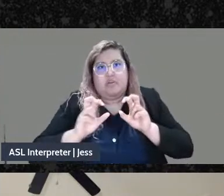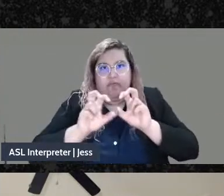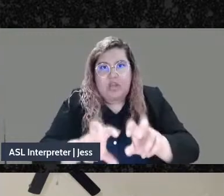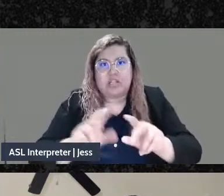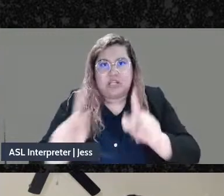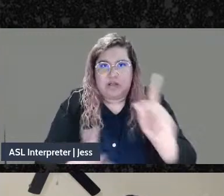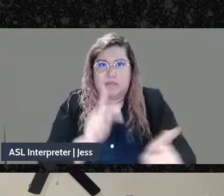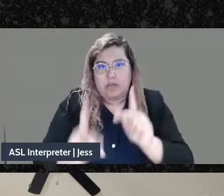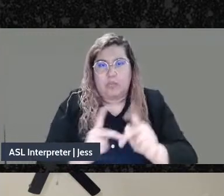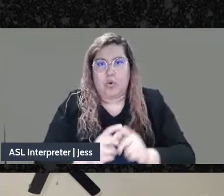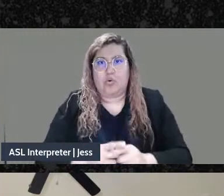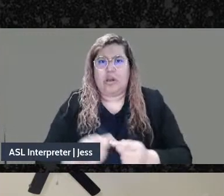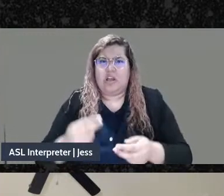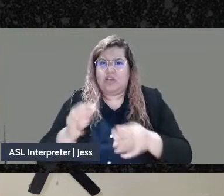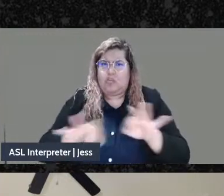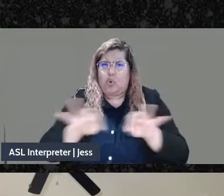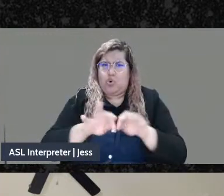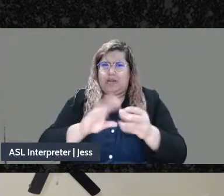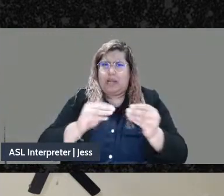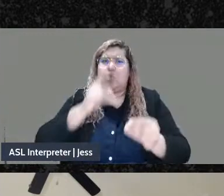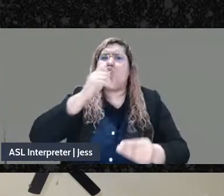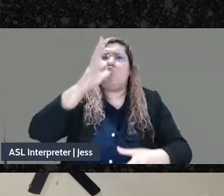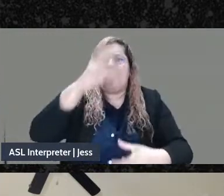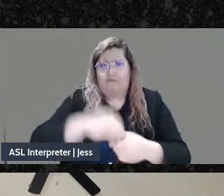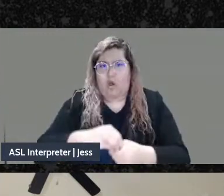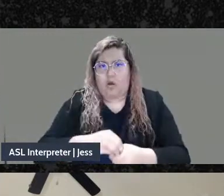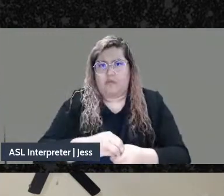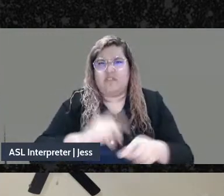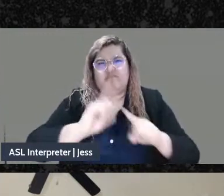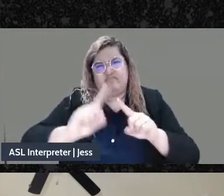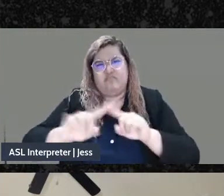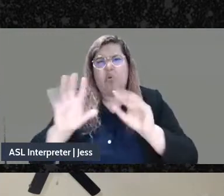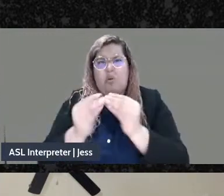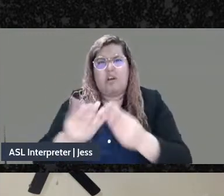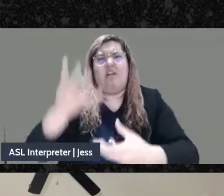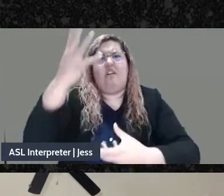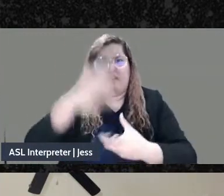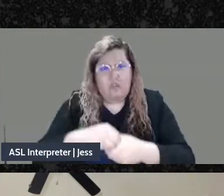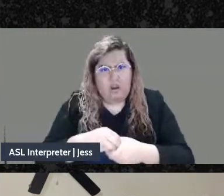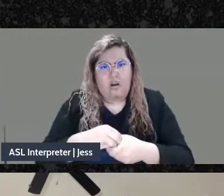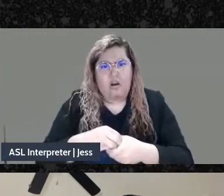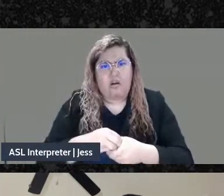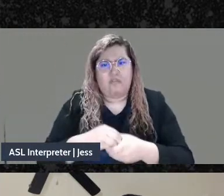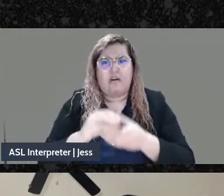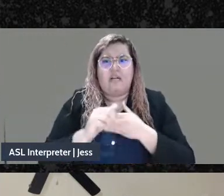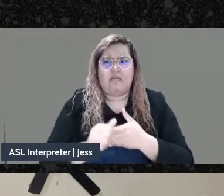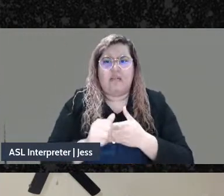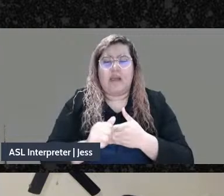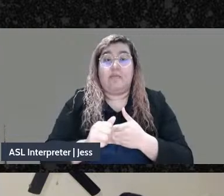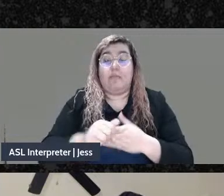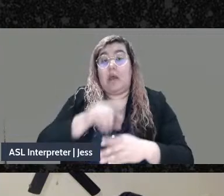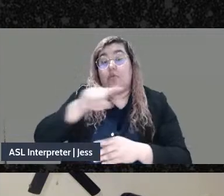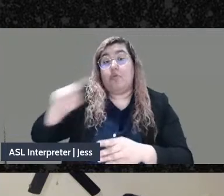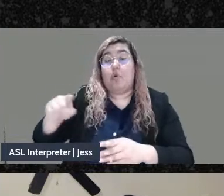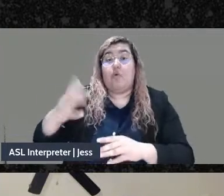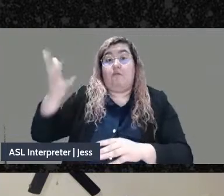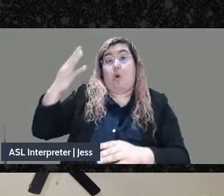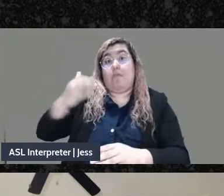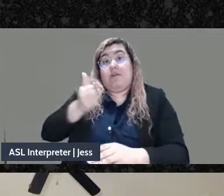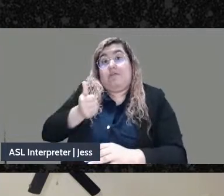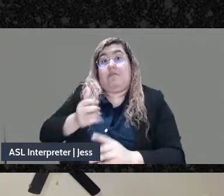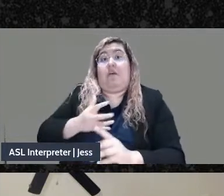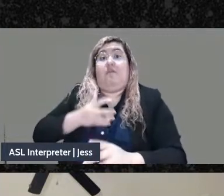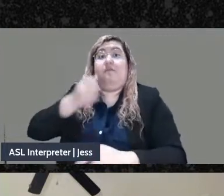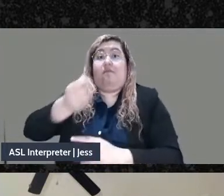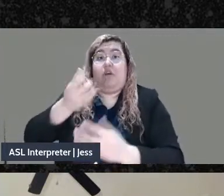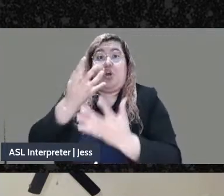think it's important to name who was a part of that. And so we had organizations who were led by formerly incarcerated people